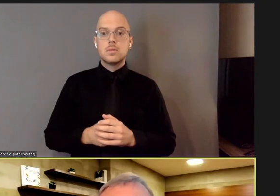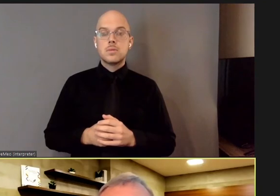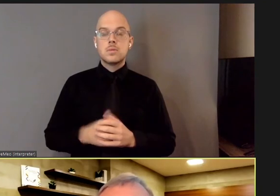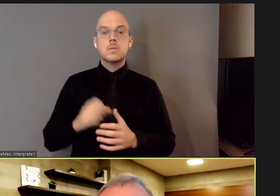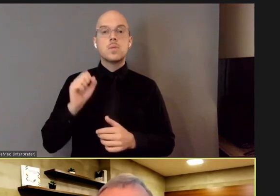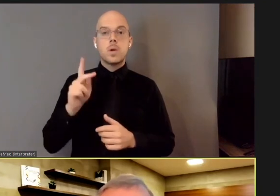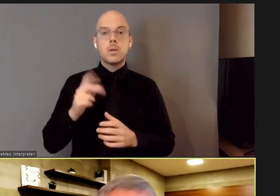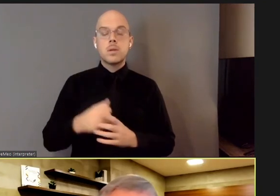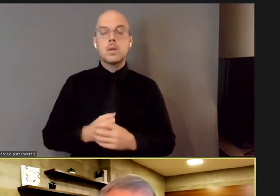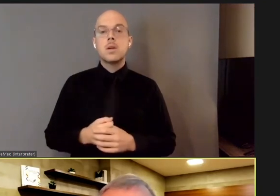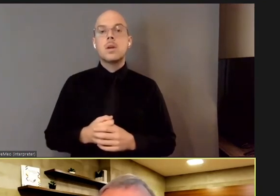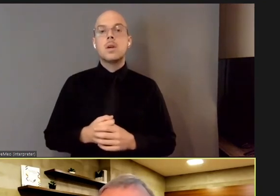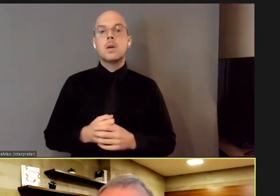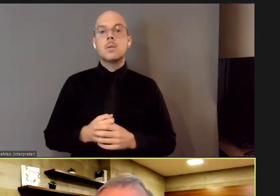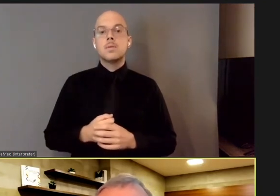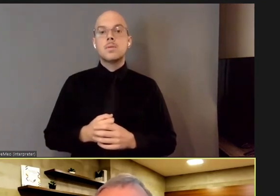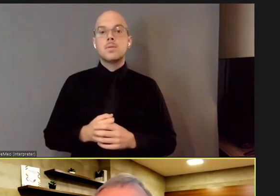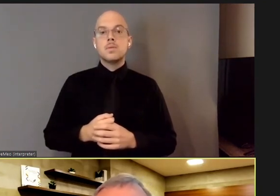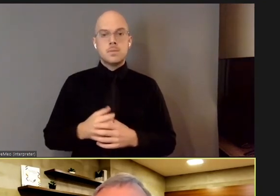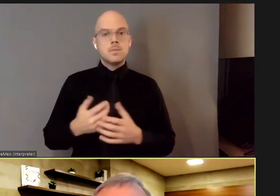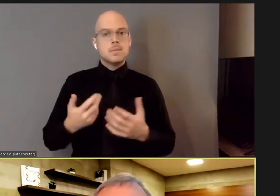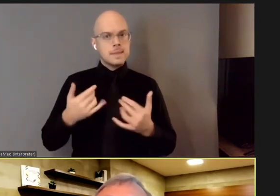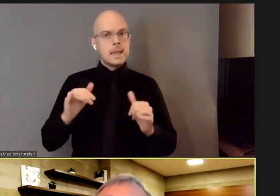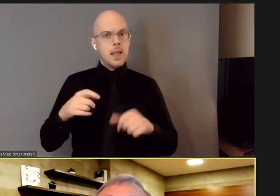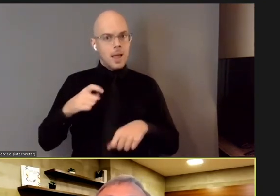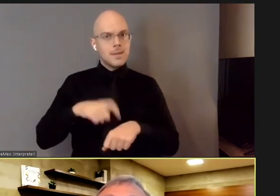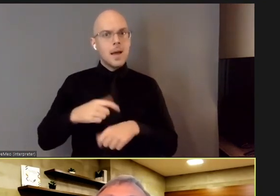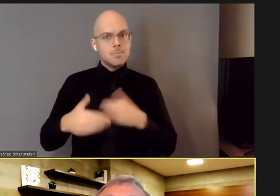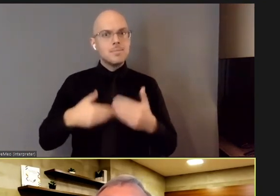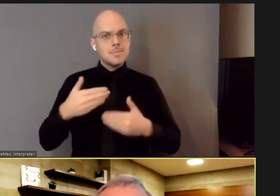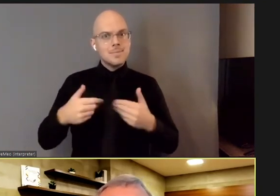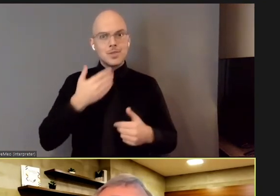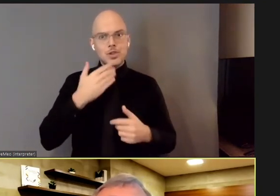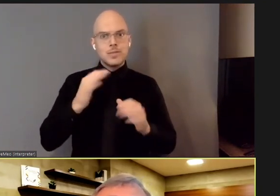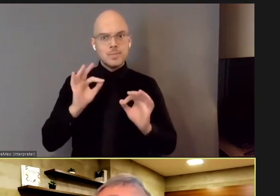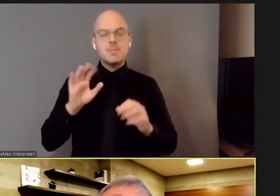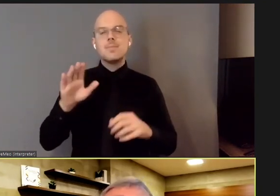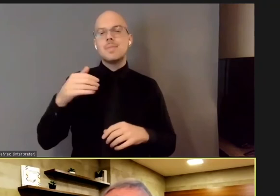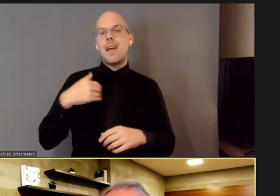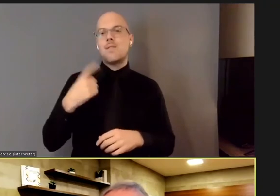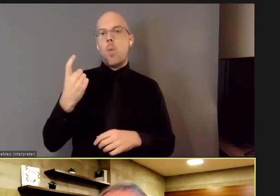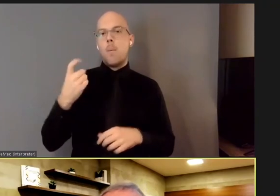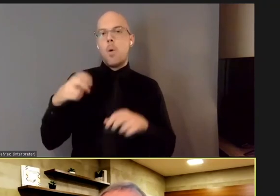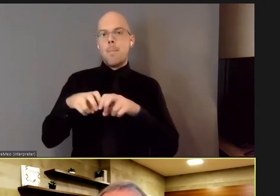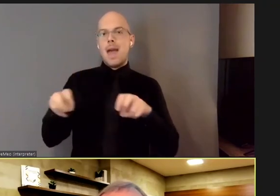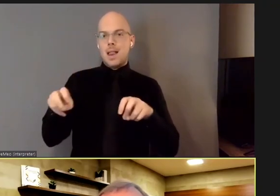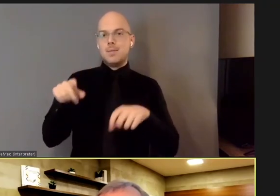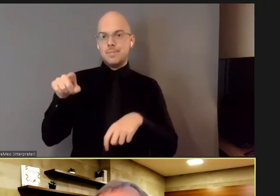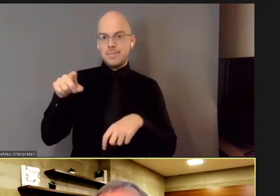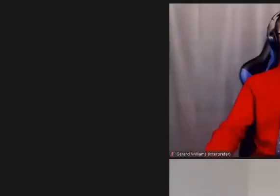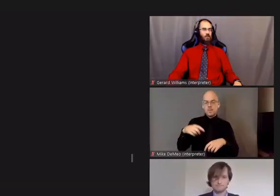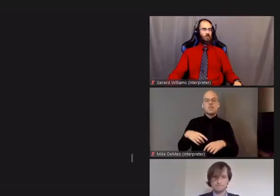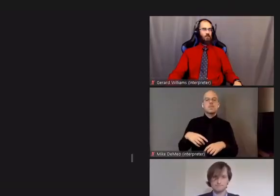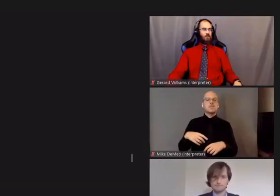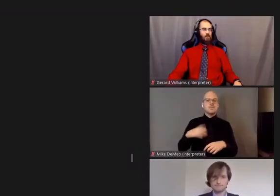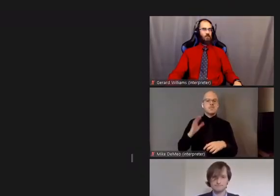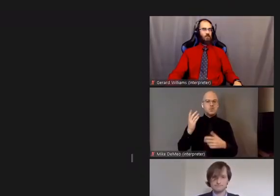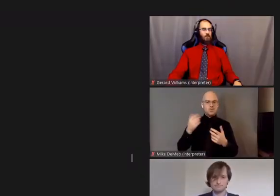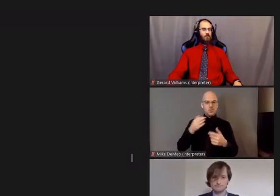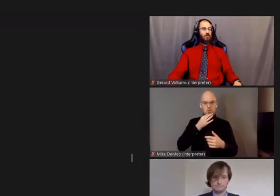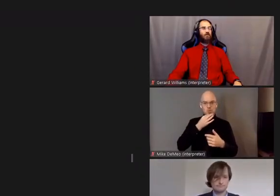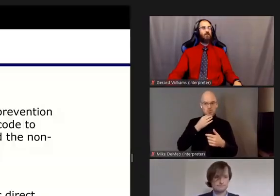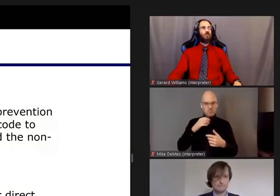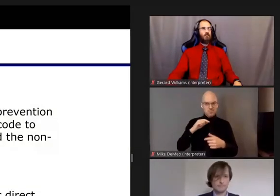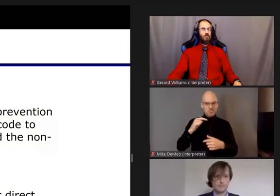Okay, so we're still pretty much on time, so this is good. We have one more panel we want to get through here. It's